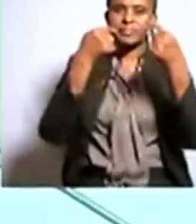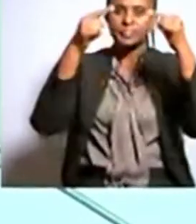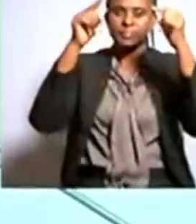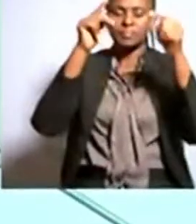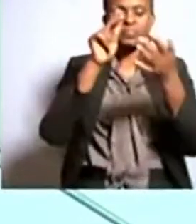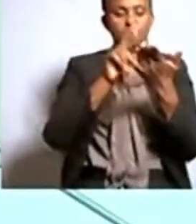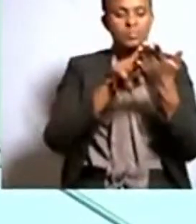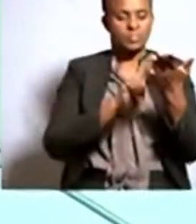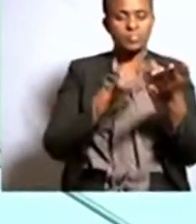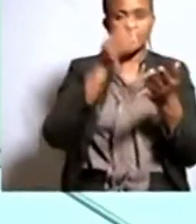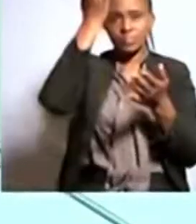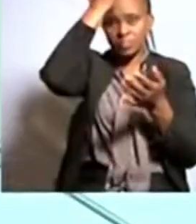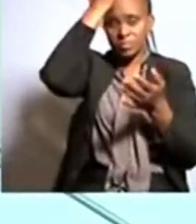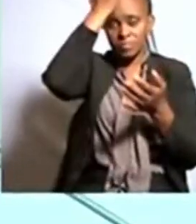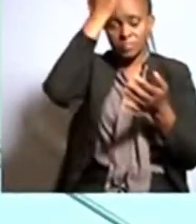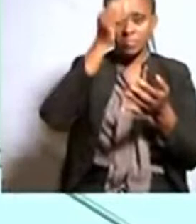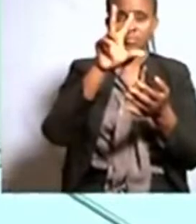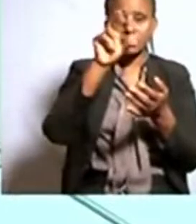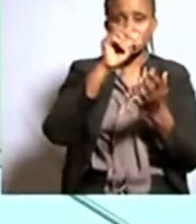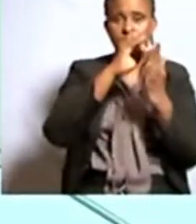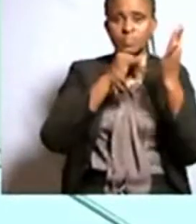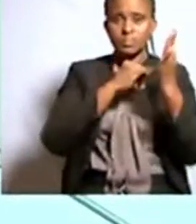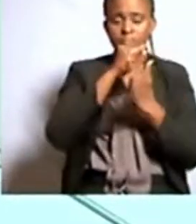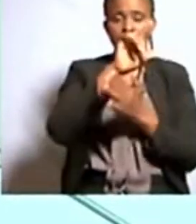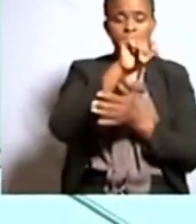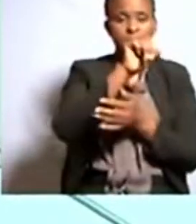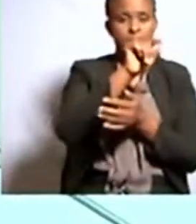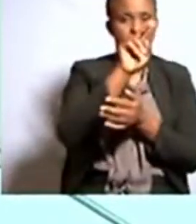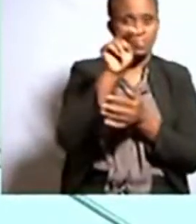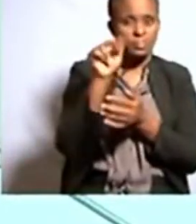report dated 30th January 2022 reviewed